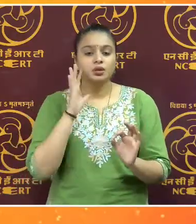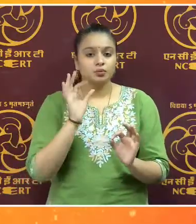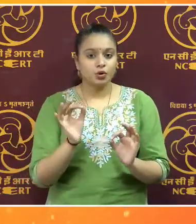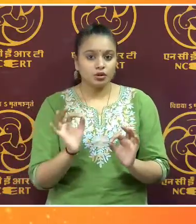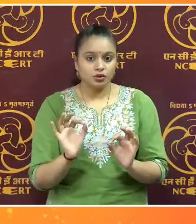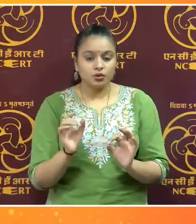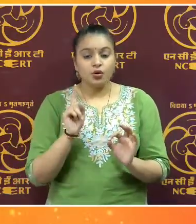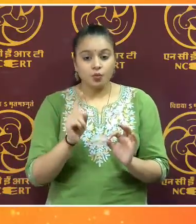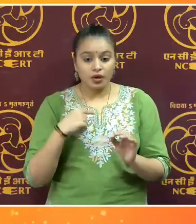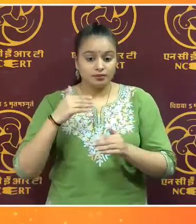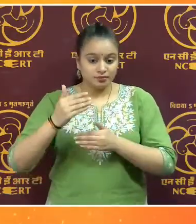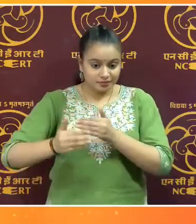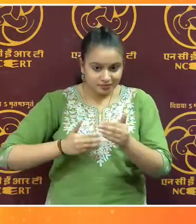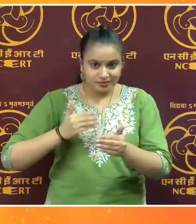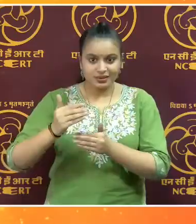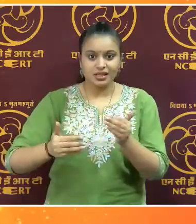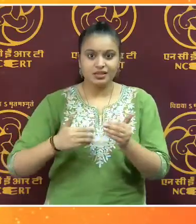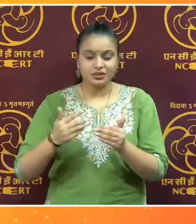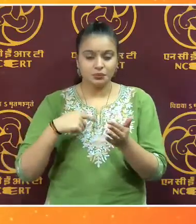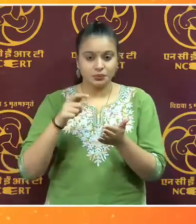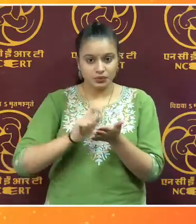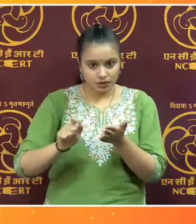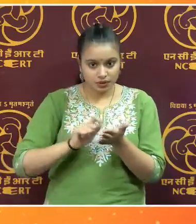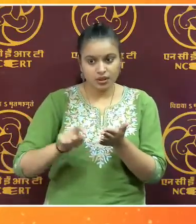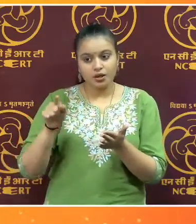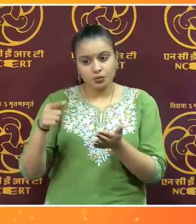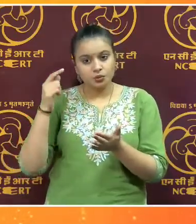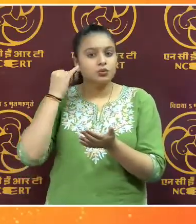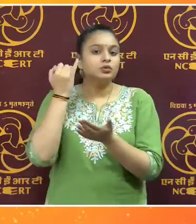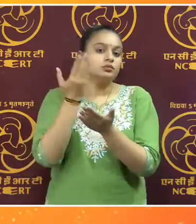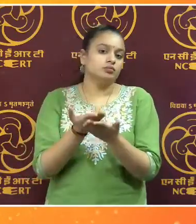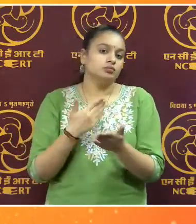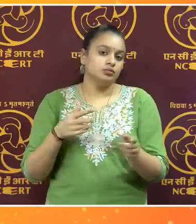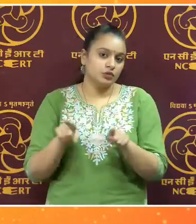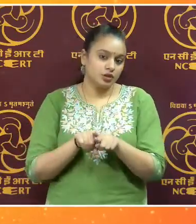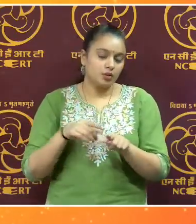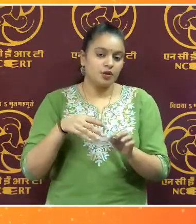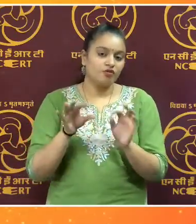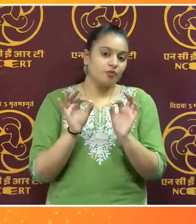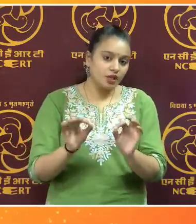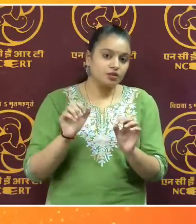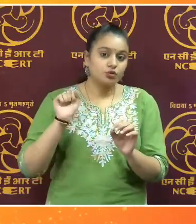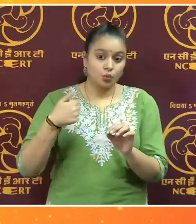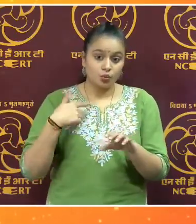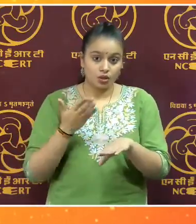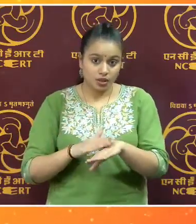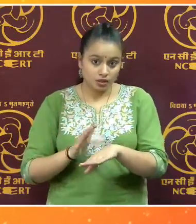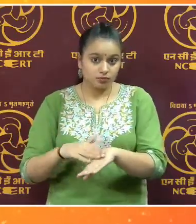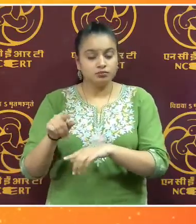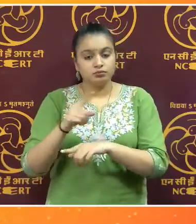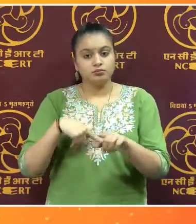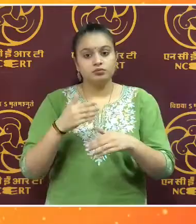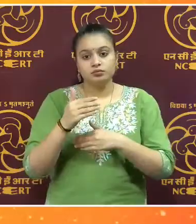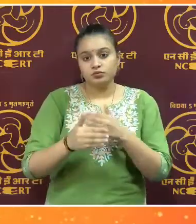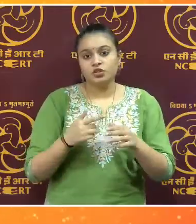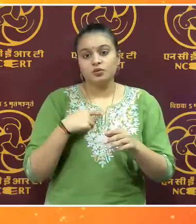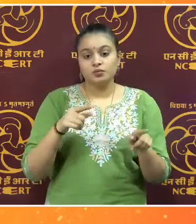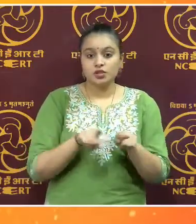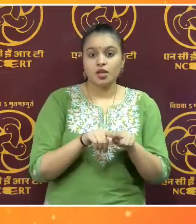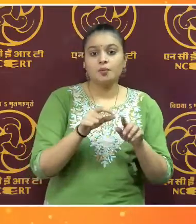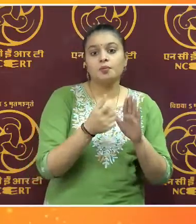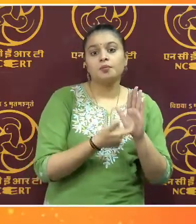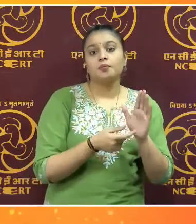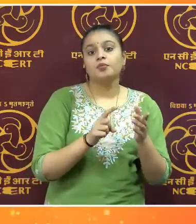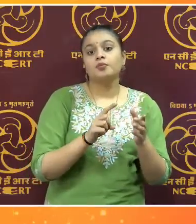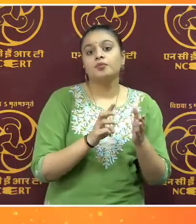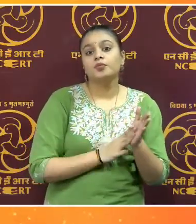a continuous, in a sustainable manner, which he suggests, and that too purely on the experiences that you go through. And the same is with Munshi Premchand ji.